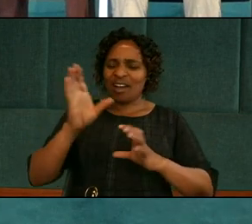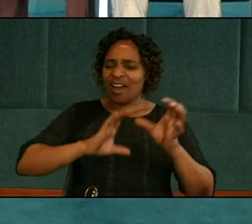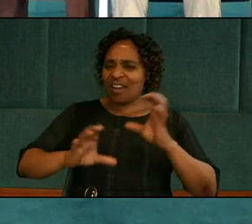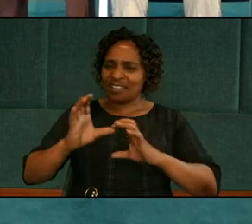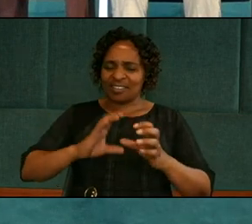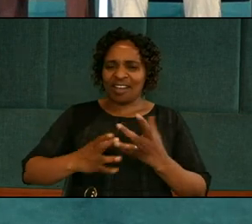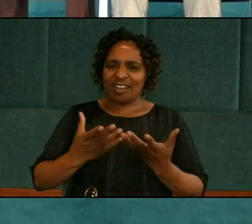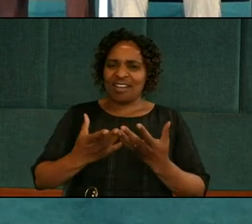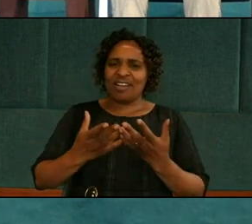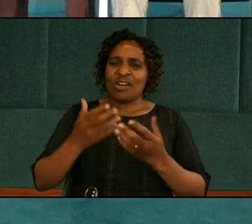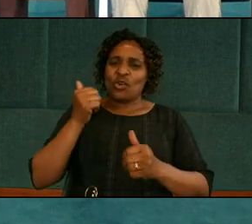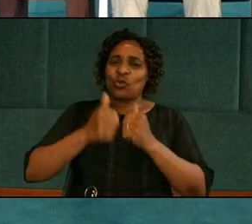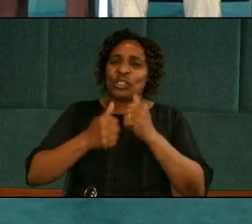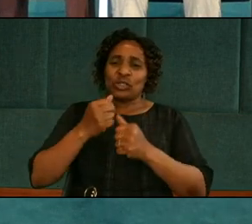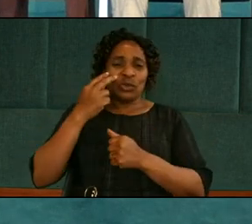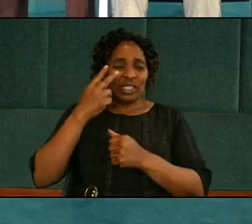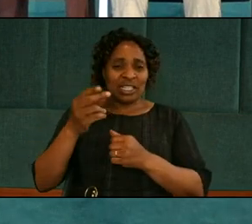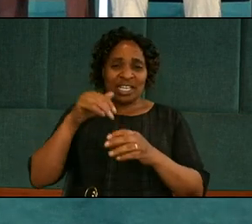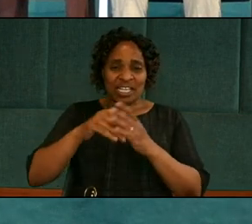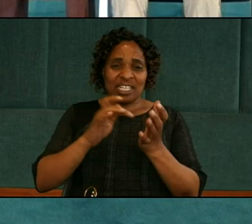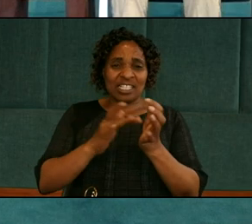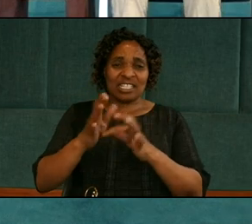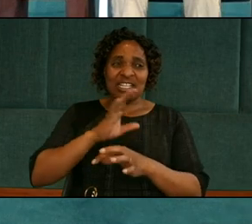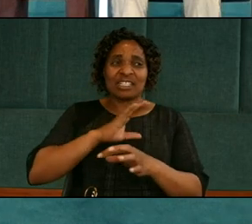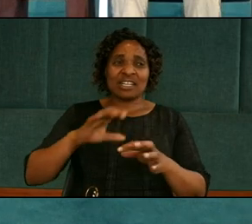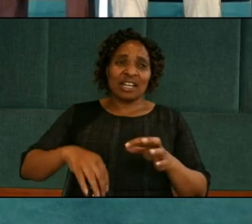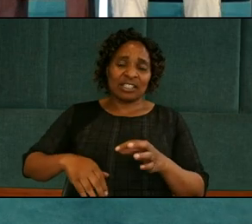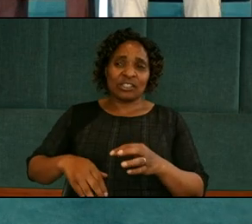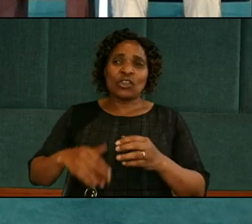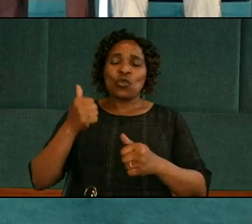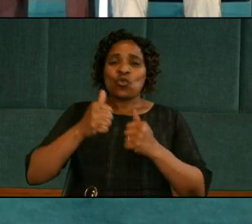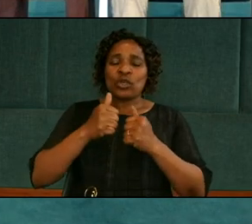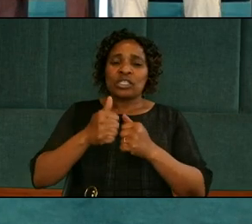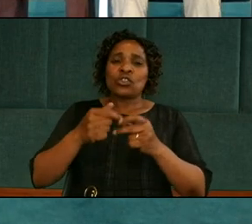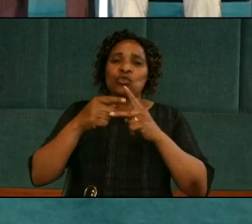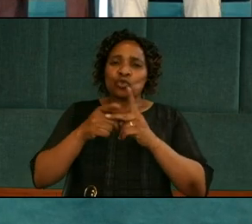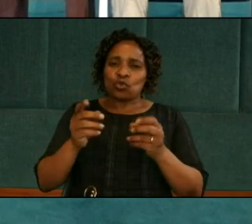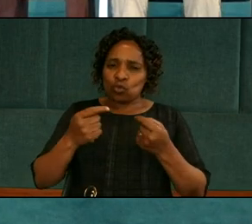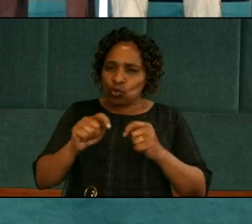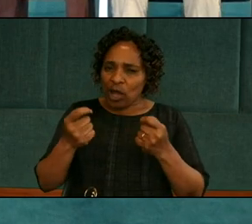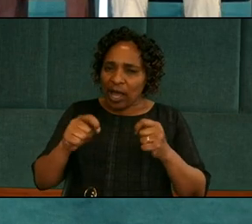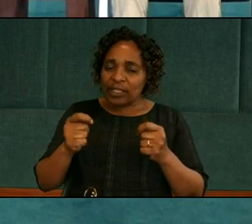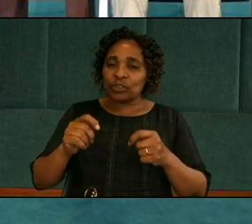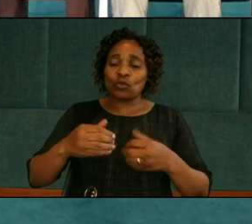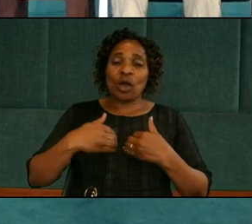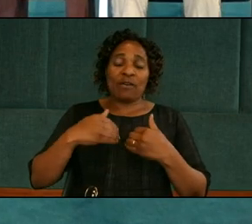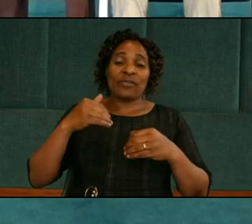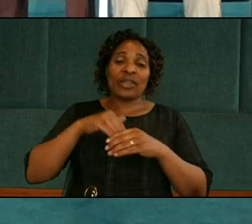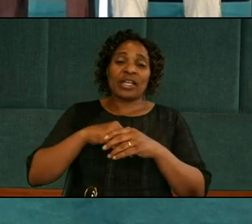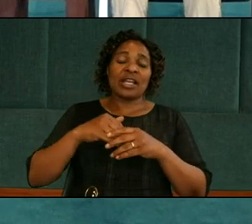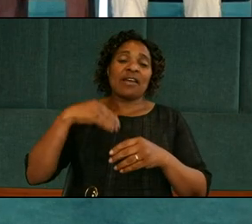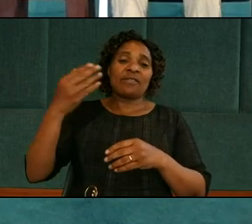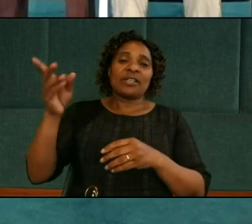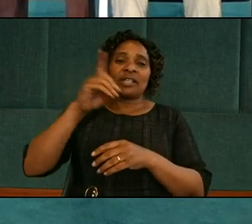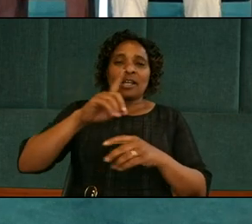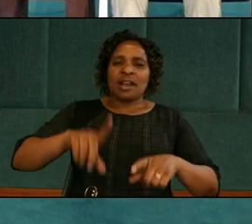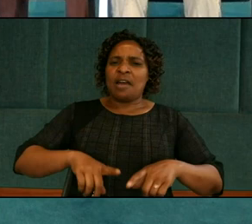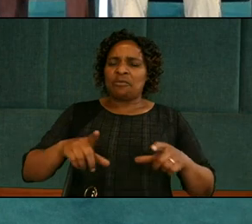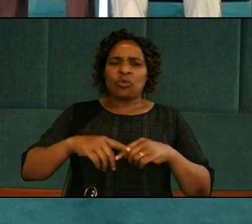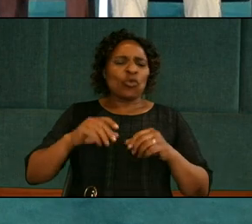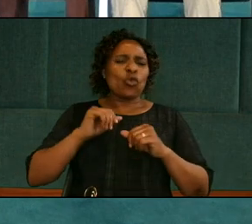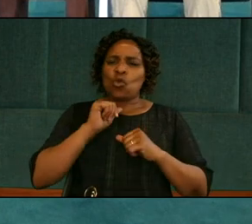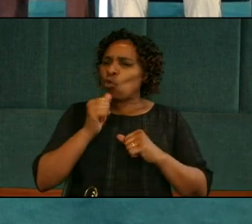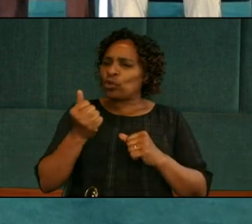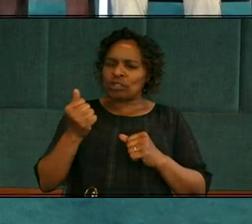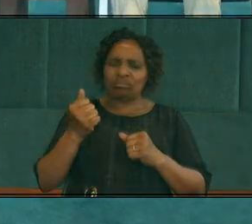that we see in Christ, that we try to emulate in our daily lives. So, because those three are not part of what we try to